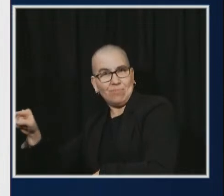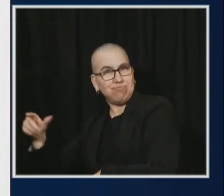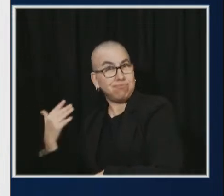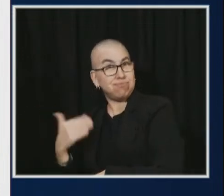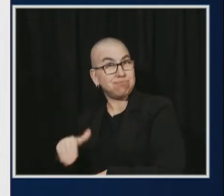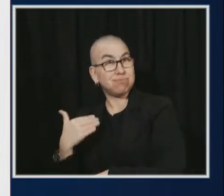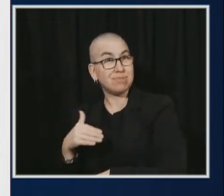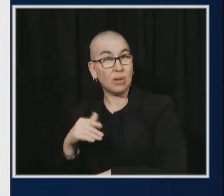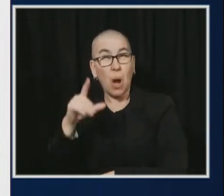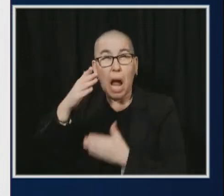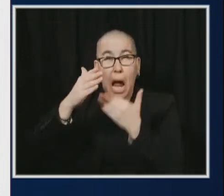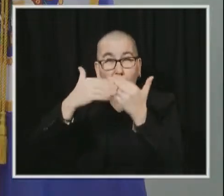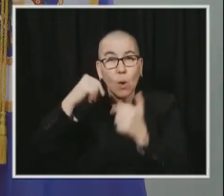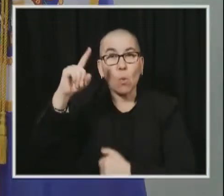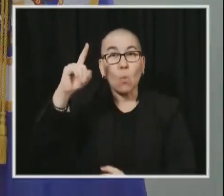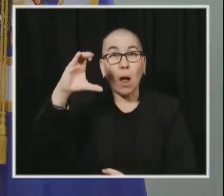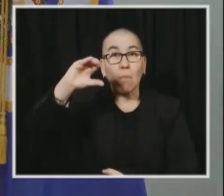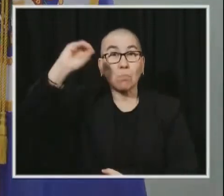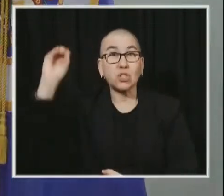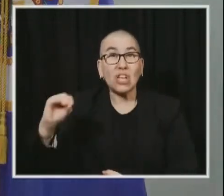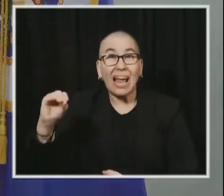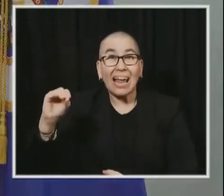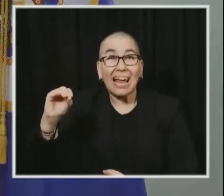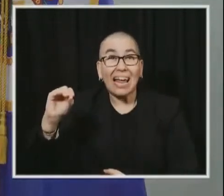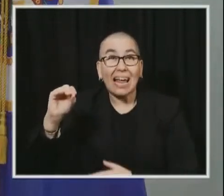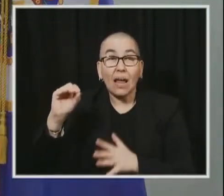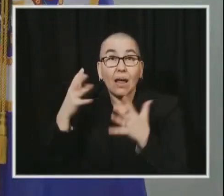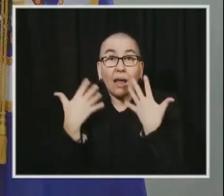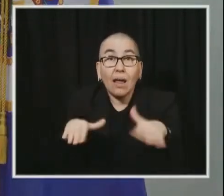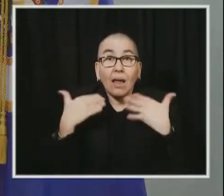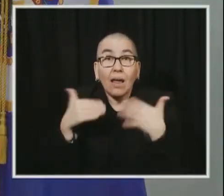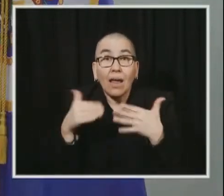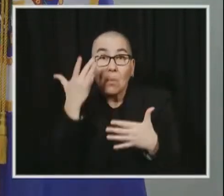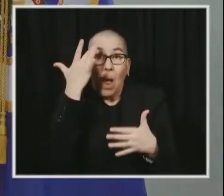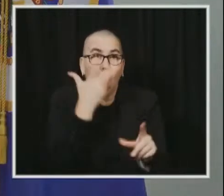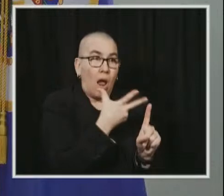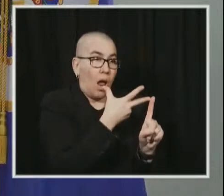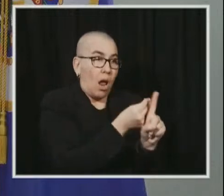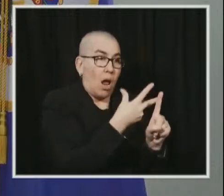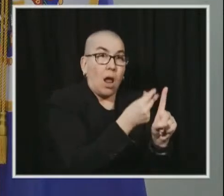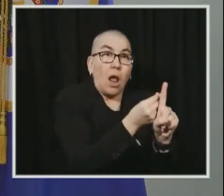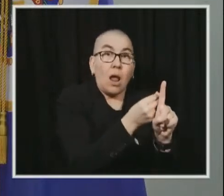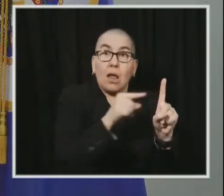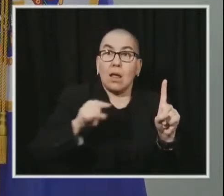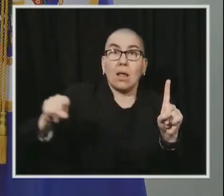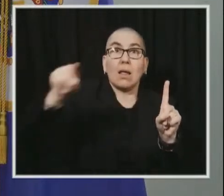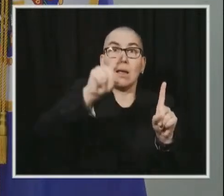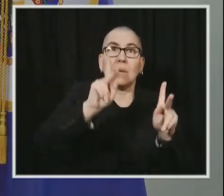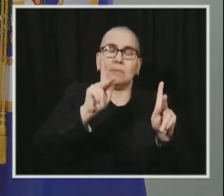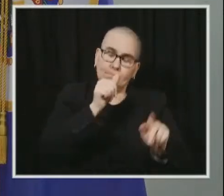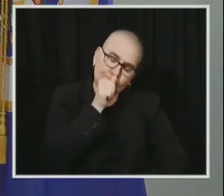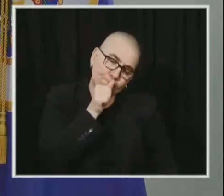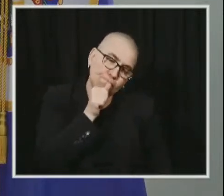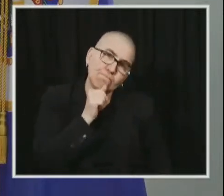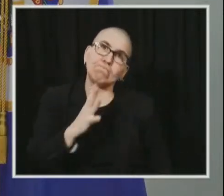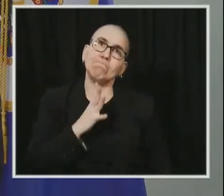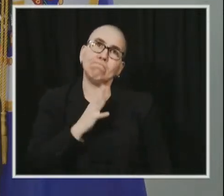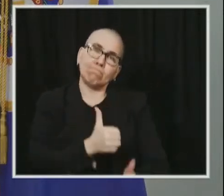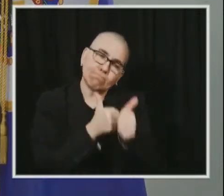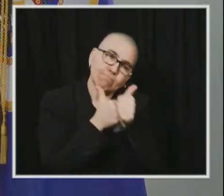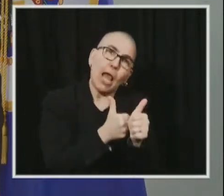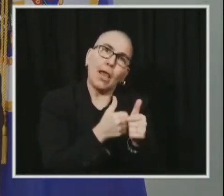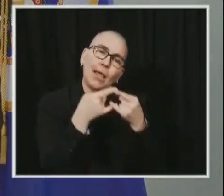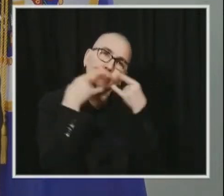100% reduction in just those 2 short months. That's because of sacrifice that people made, that's because of masking, and that is in no small part because